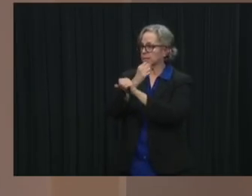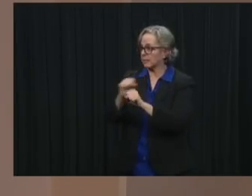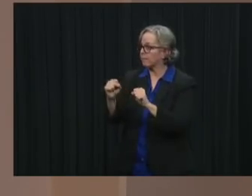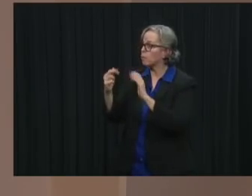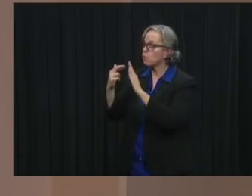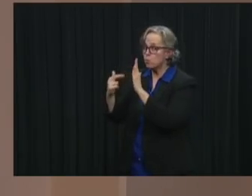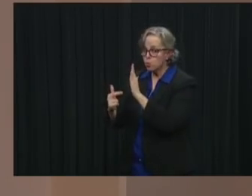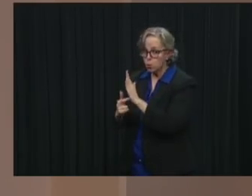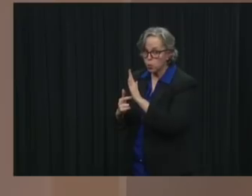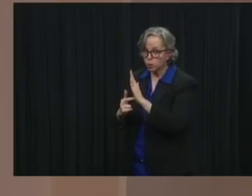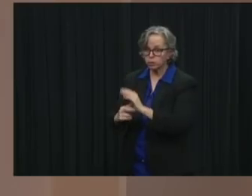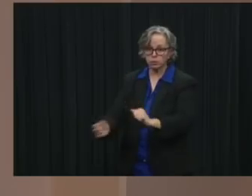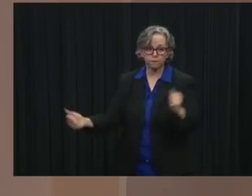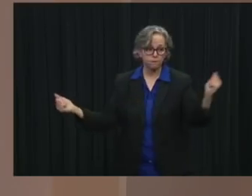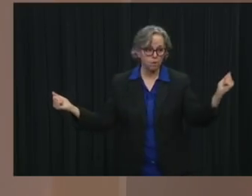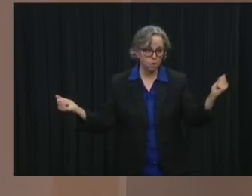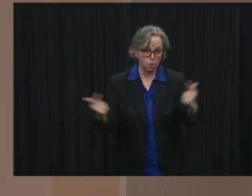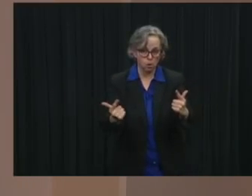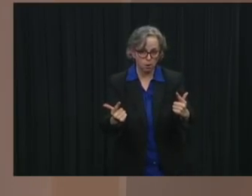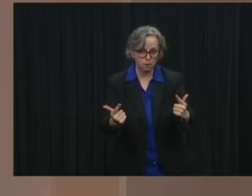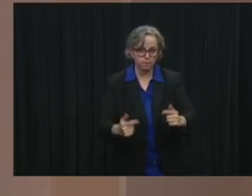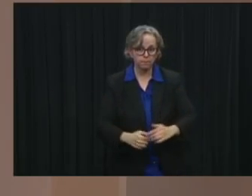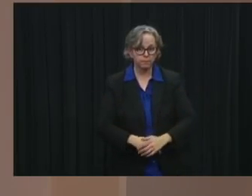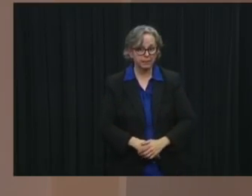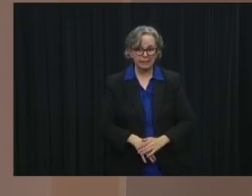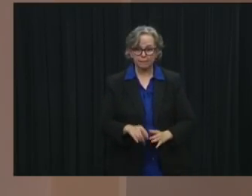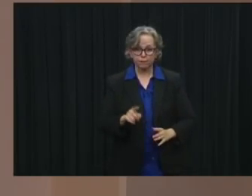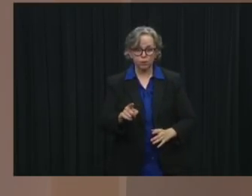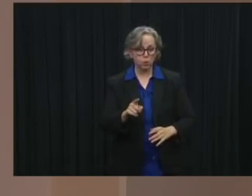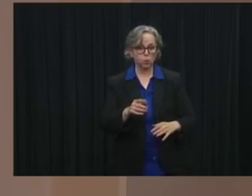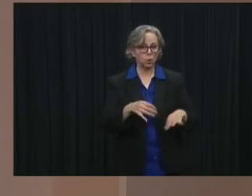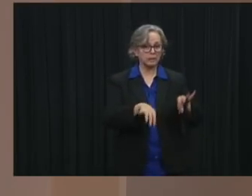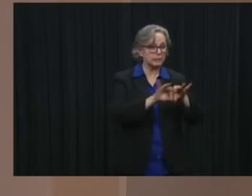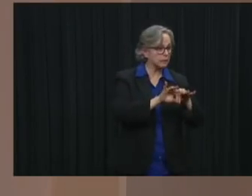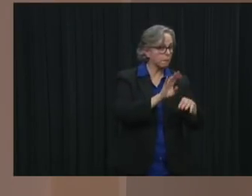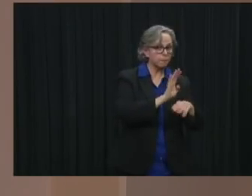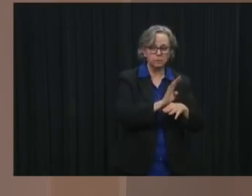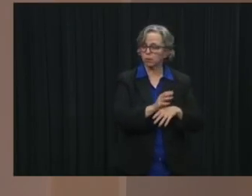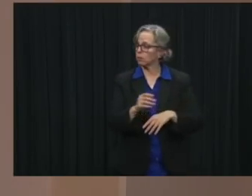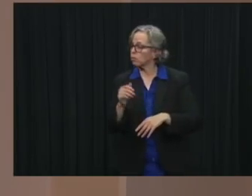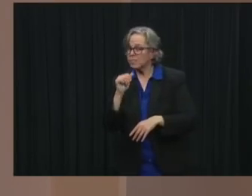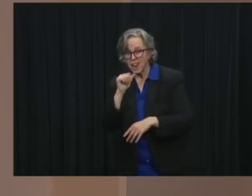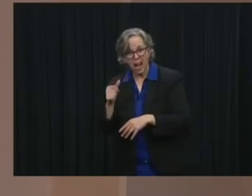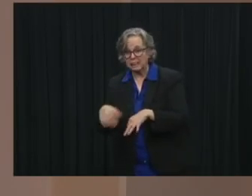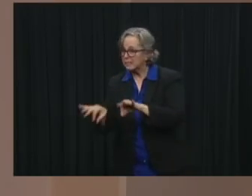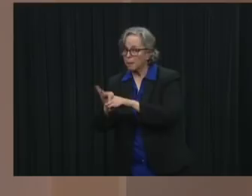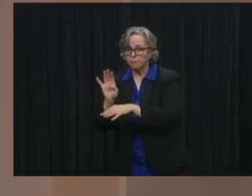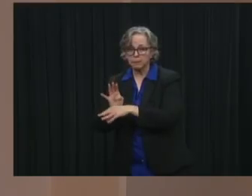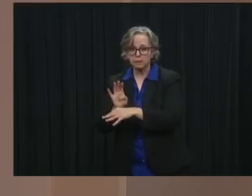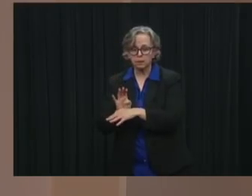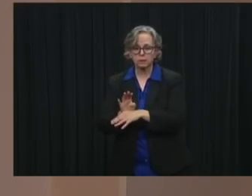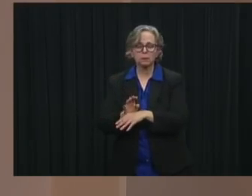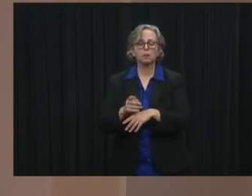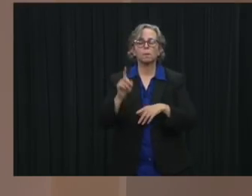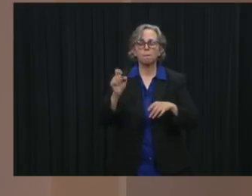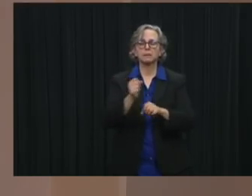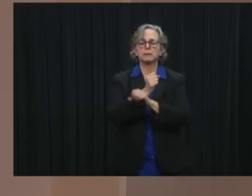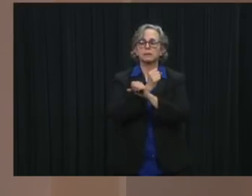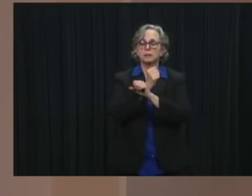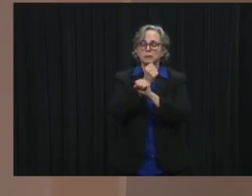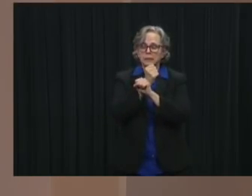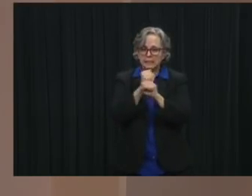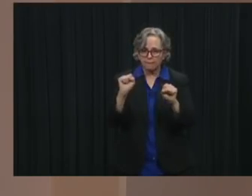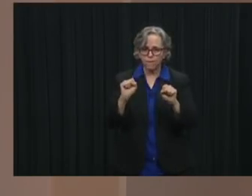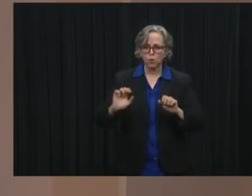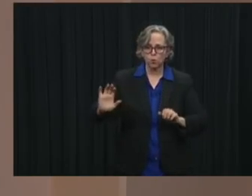under the essential order or not, these safe workplace guidelines are going to be with us for a long time. Even when we